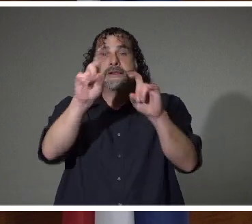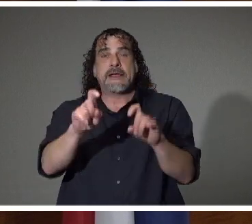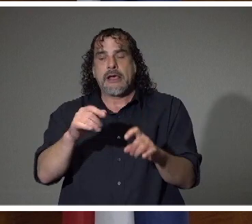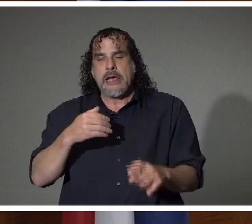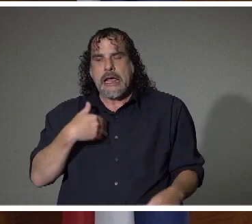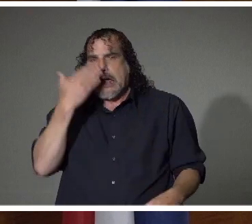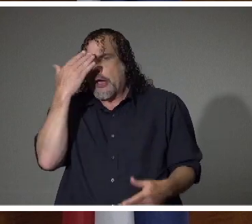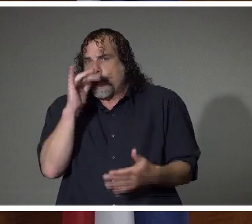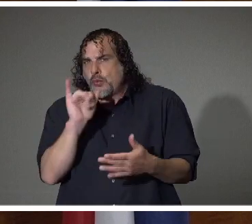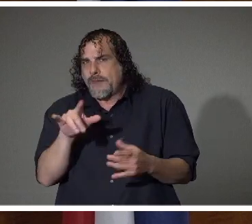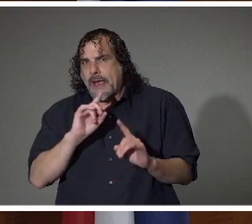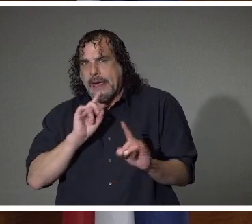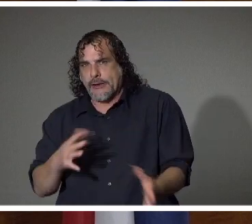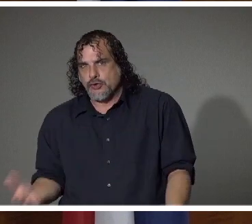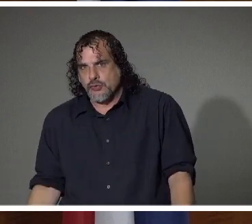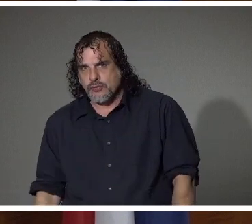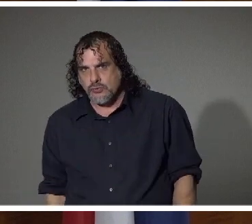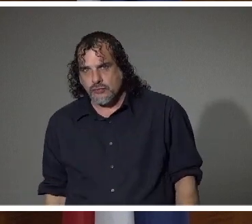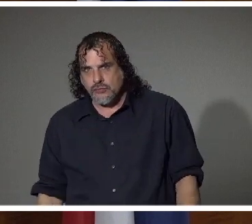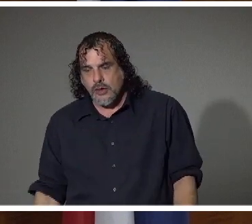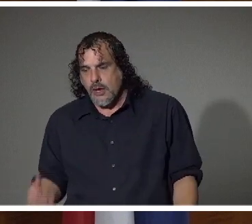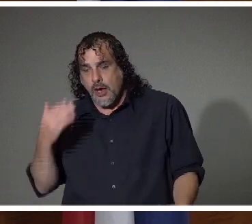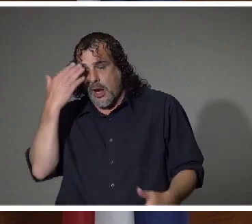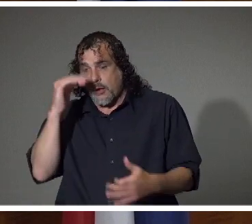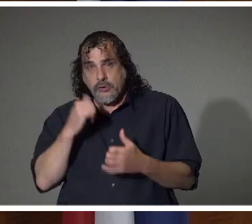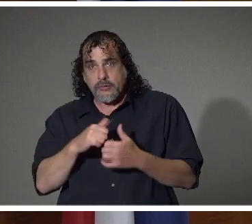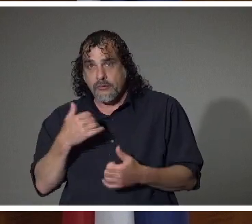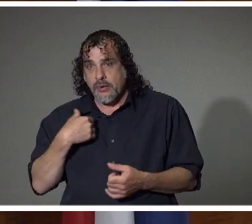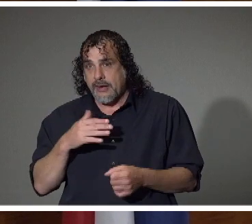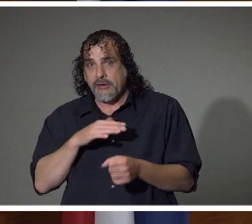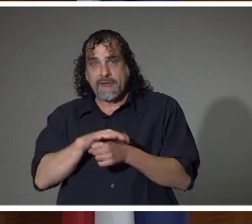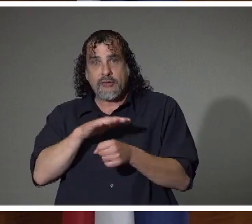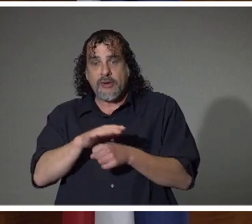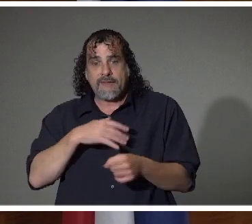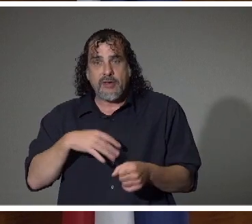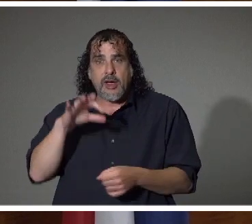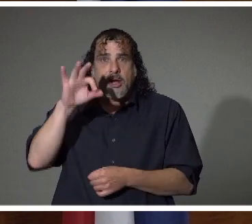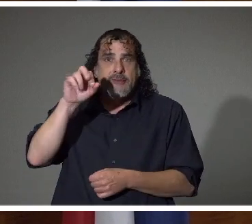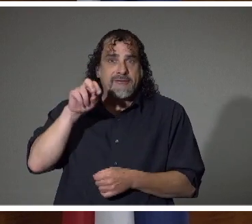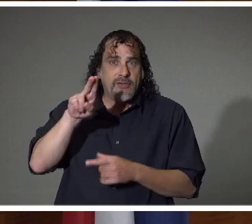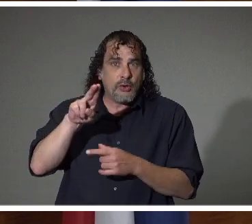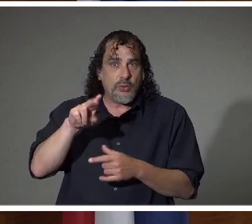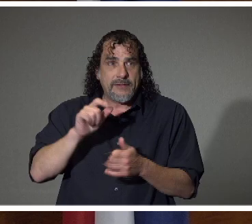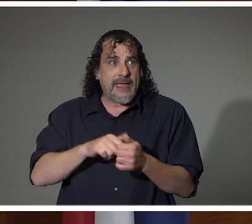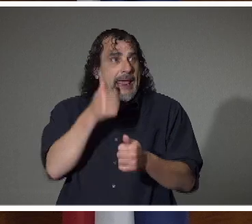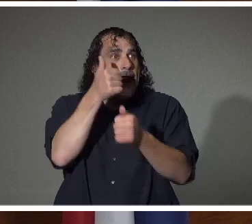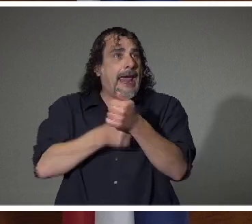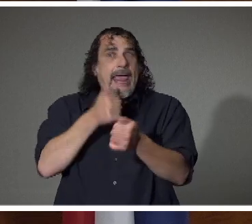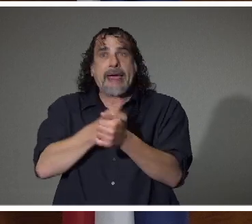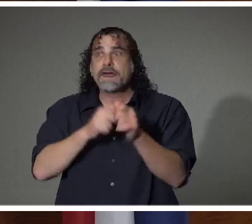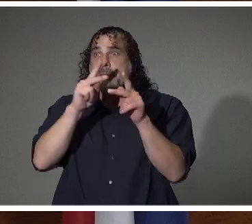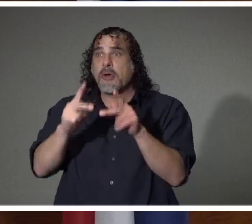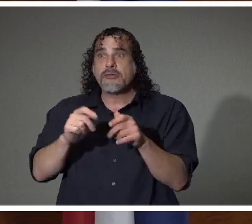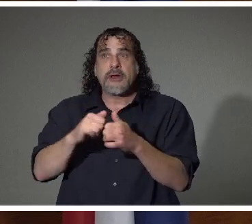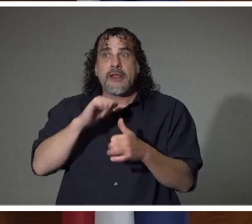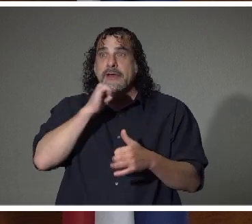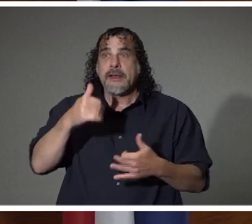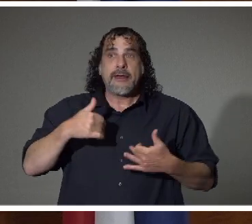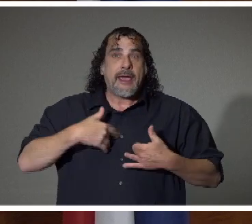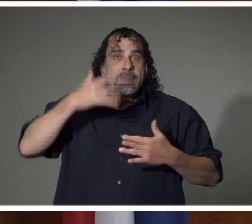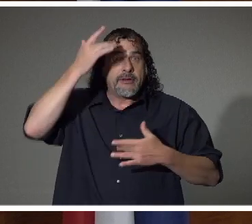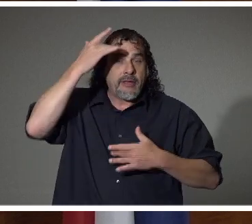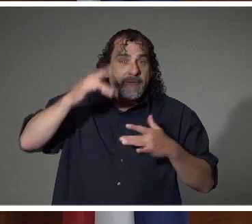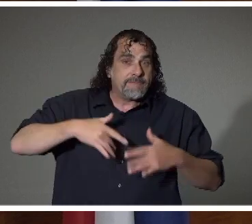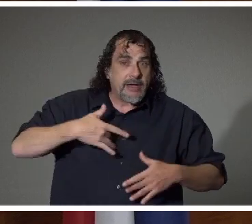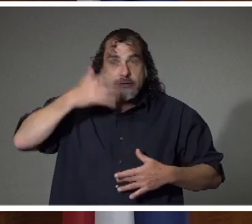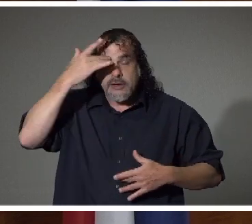answer to that. I don't know that we will ever have enough flu tests such that every Mississippian, asymptomatic or otherwise,